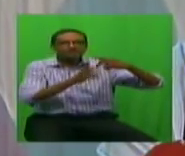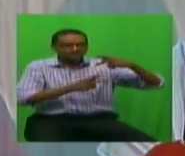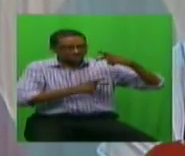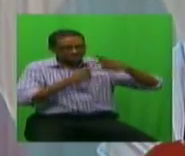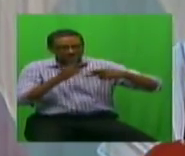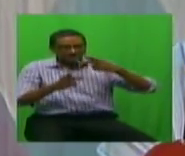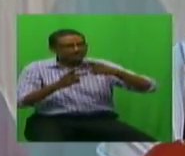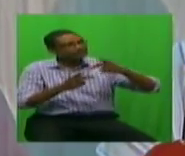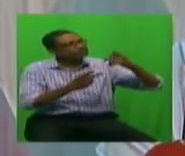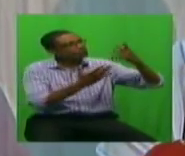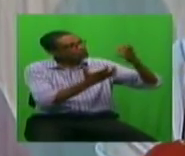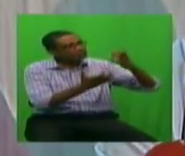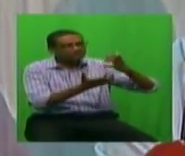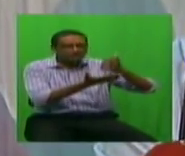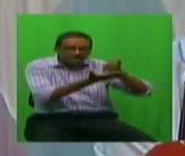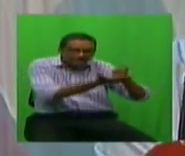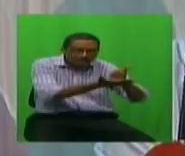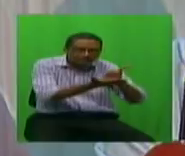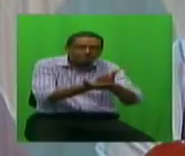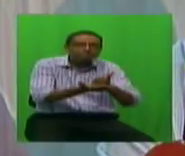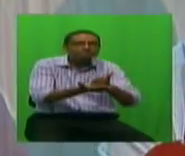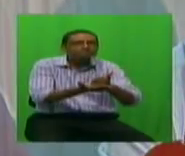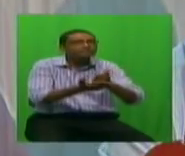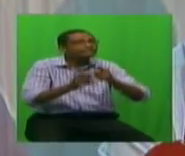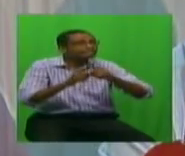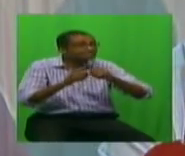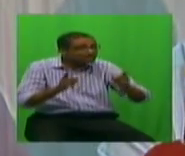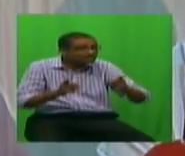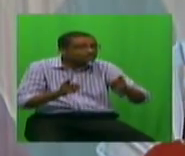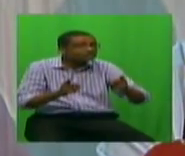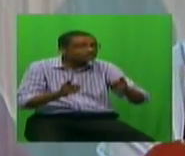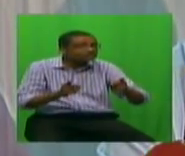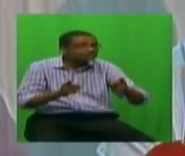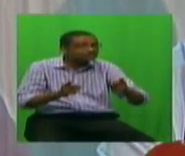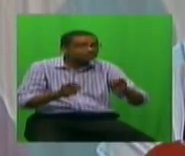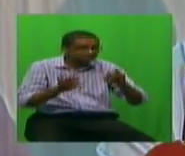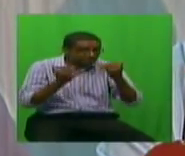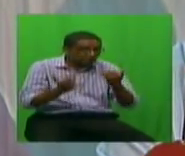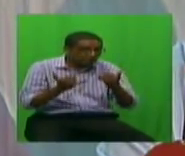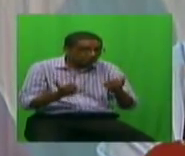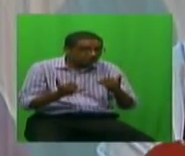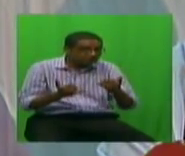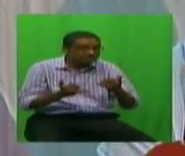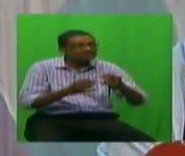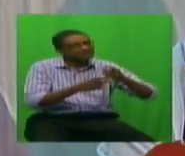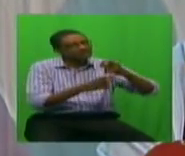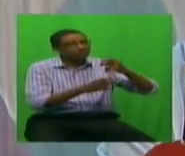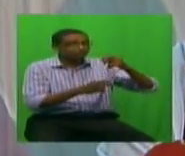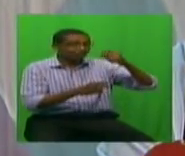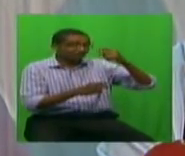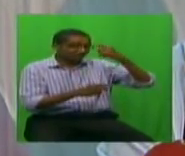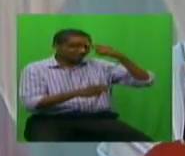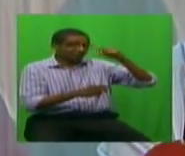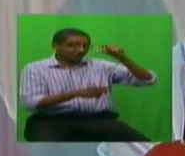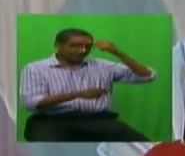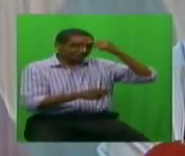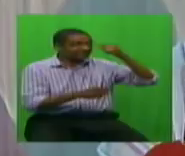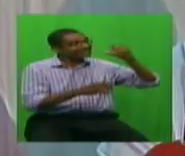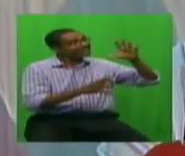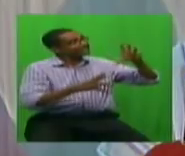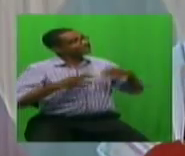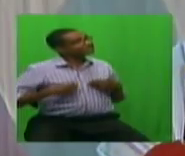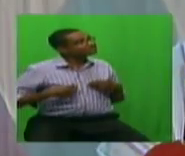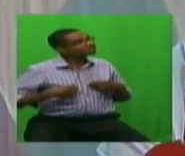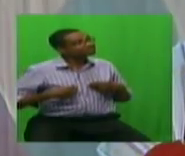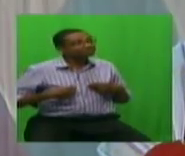to help and assist those in need. But at this stage, it is very difficult for the government to take on the logistics of